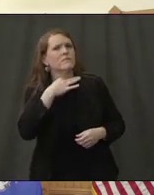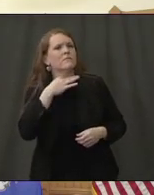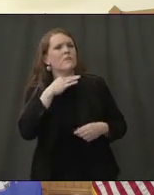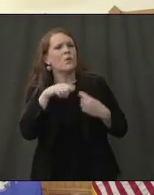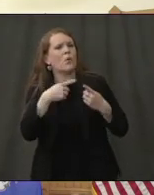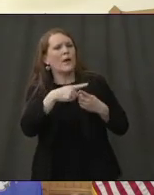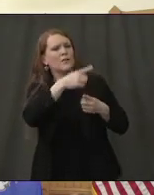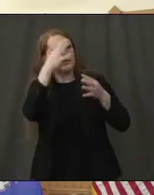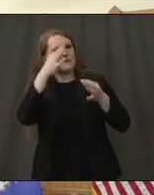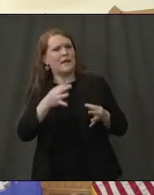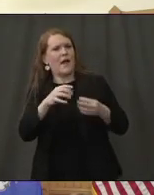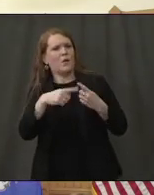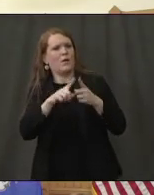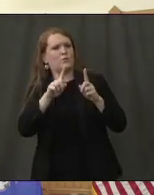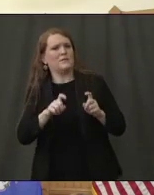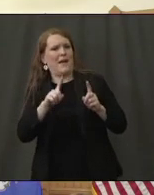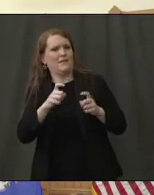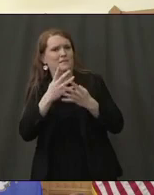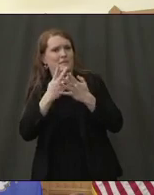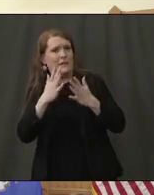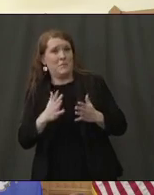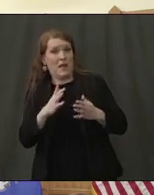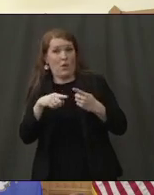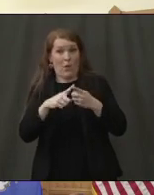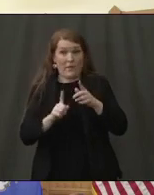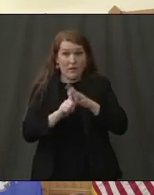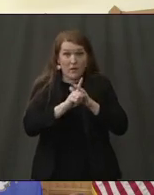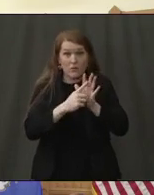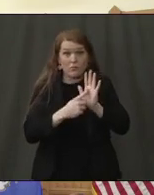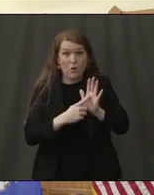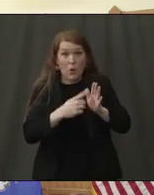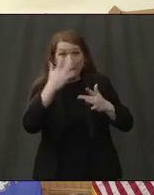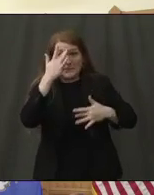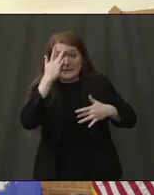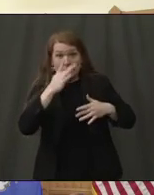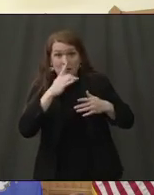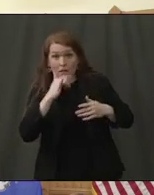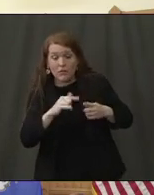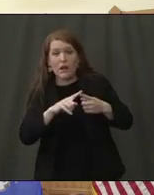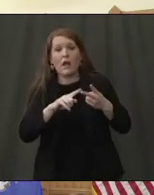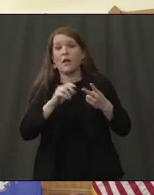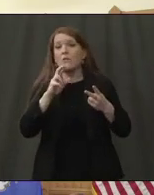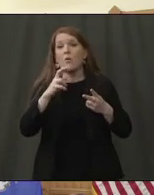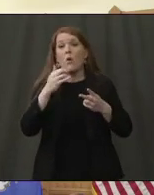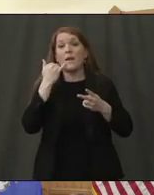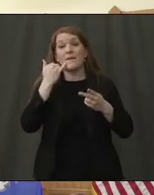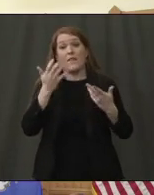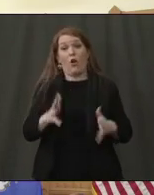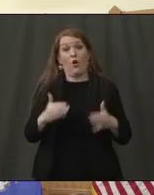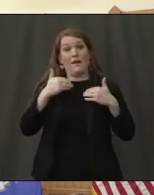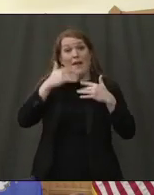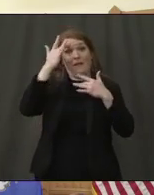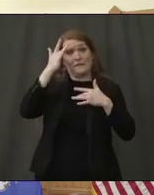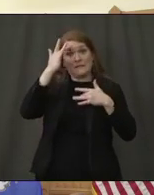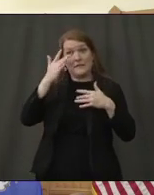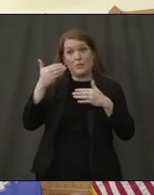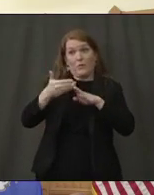symptoms, or is it if they have underlying medical conditions or elderly? Do they have to show symptoms for a certain number of days?